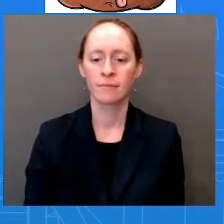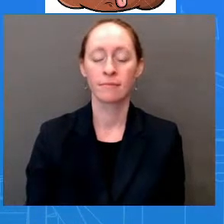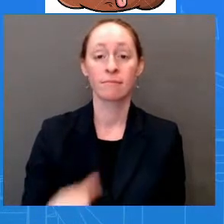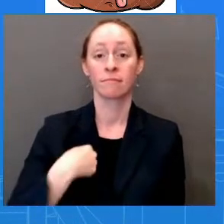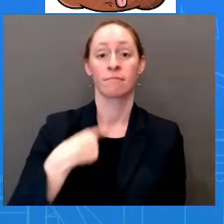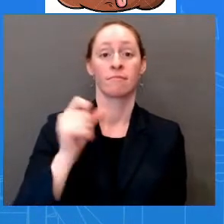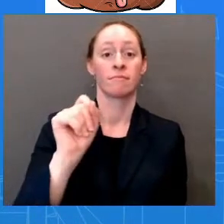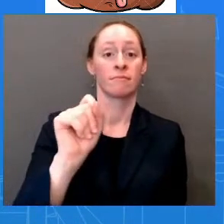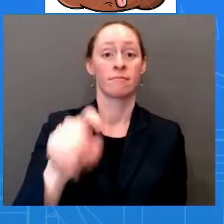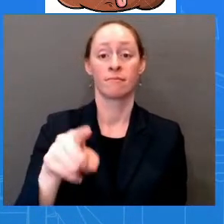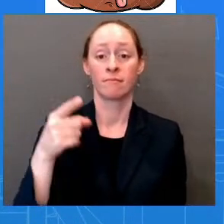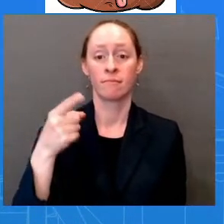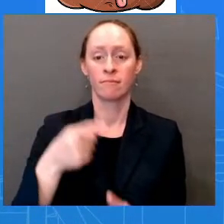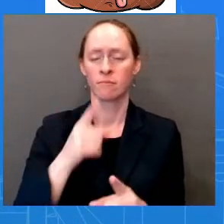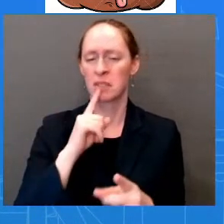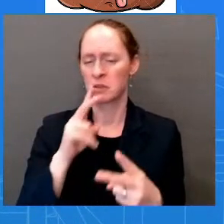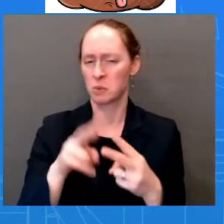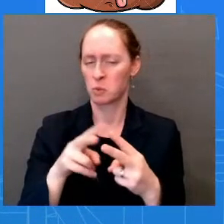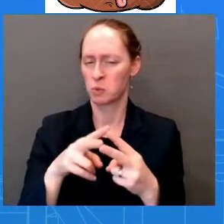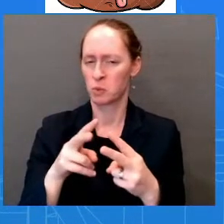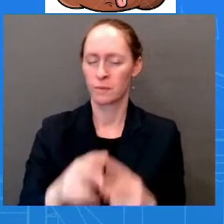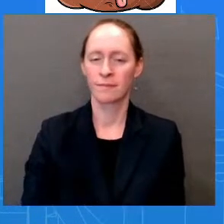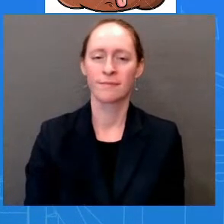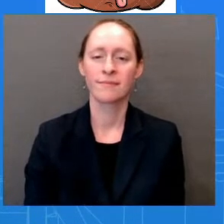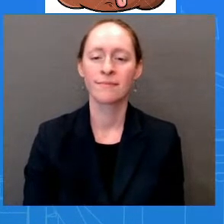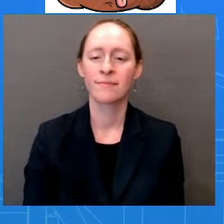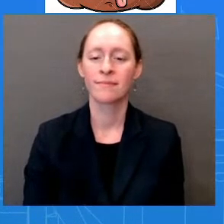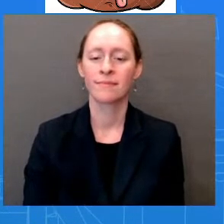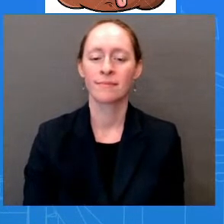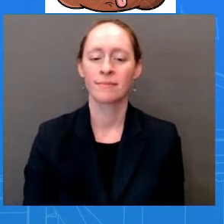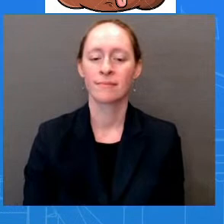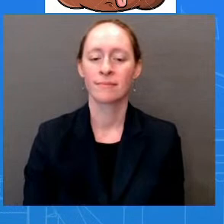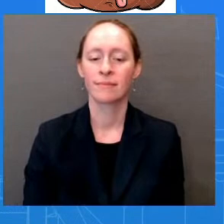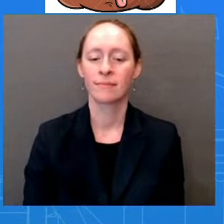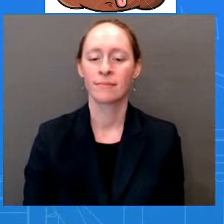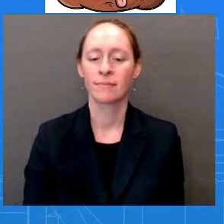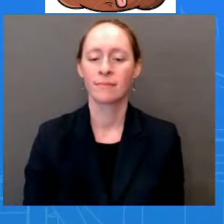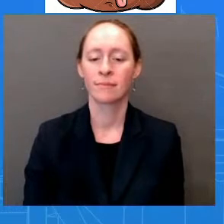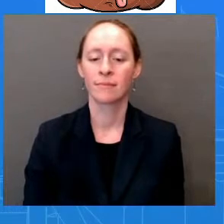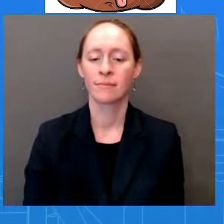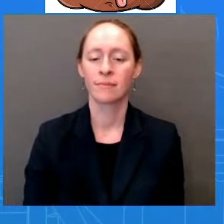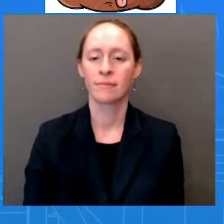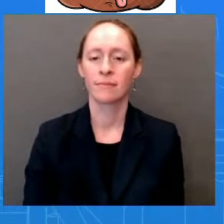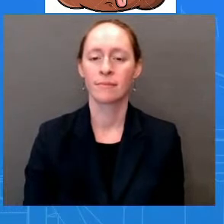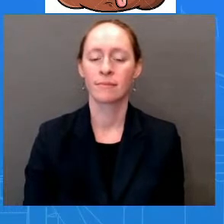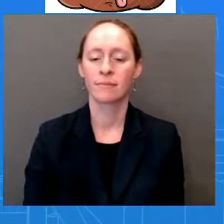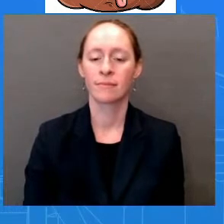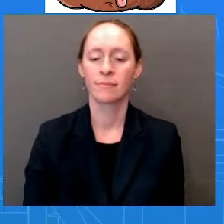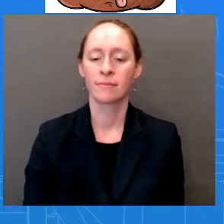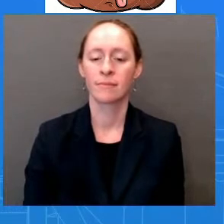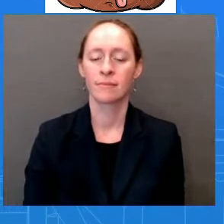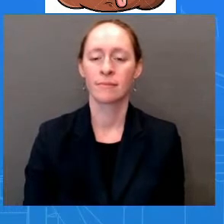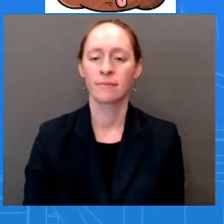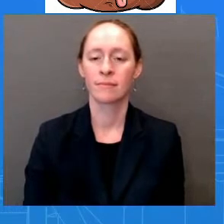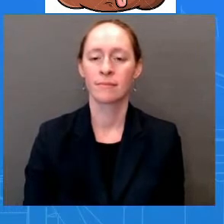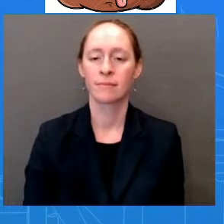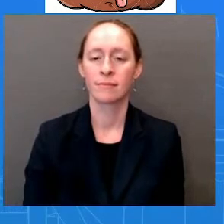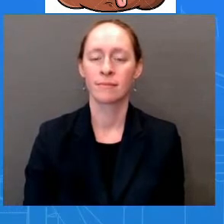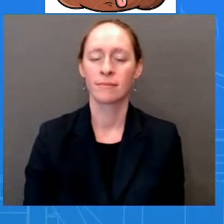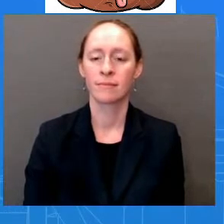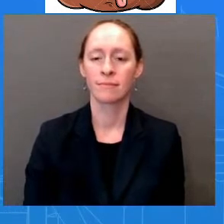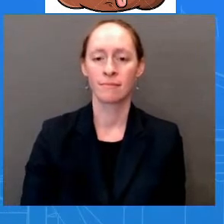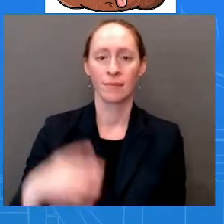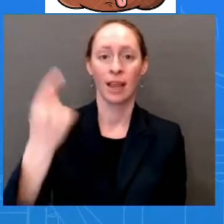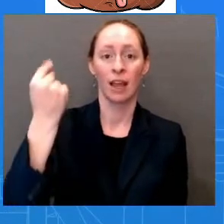their way through. last year we were really kind of hoping that the holiday season would go well, sort of